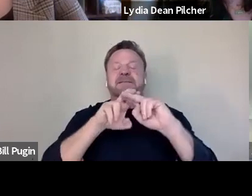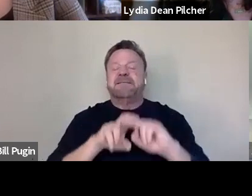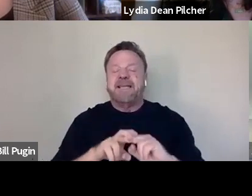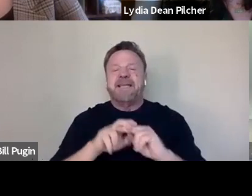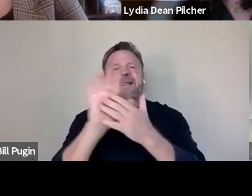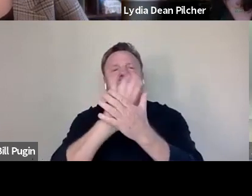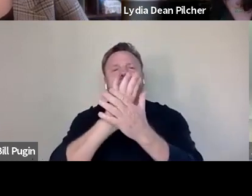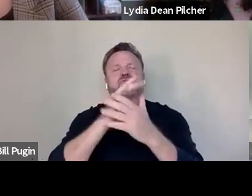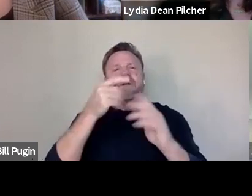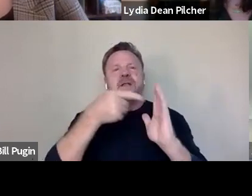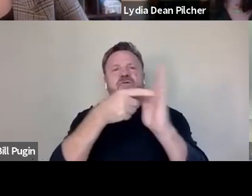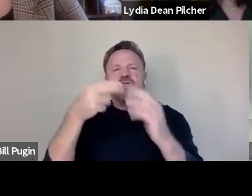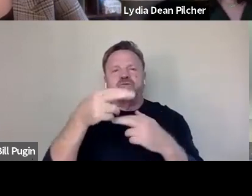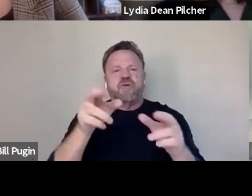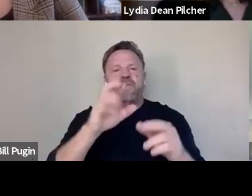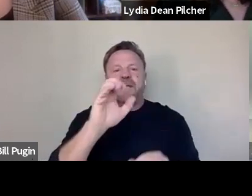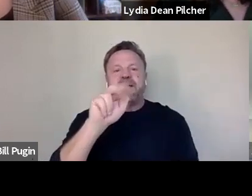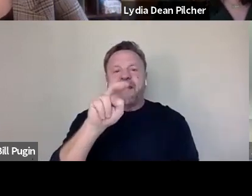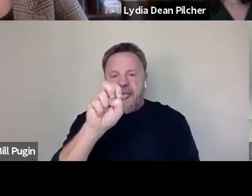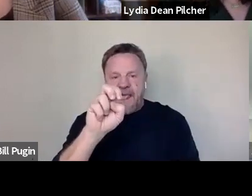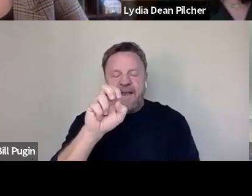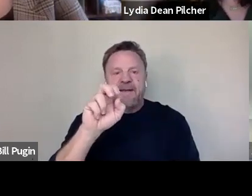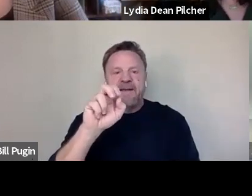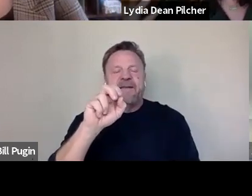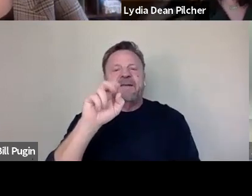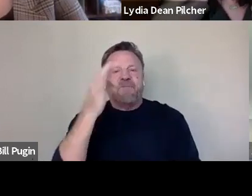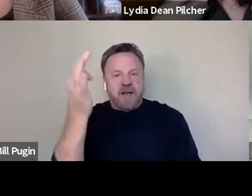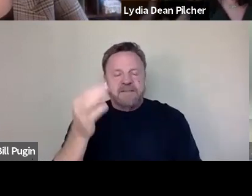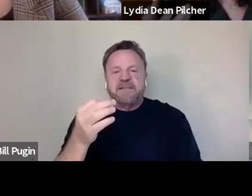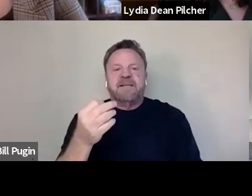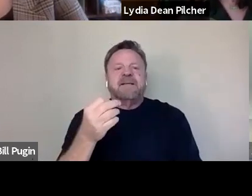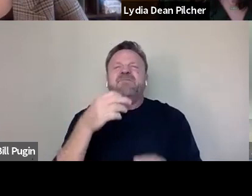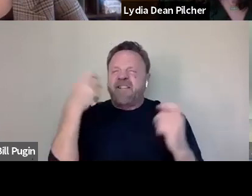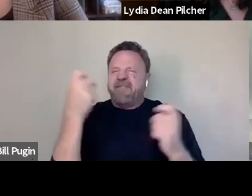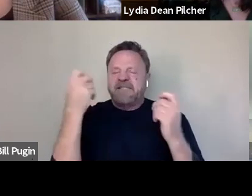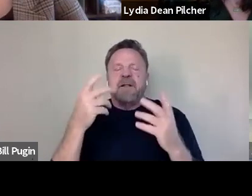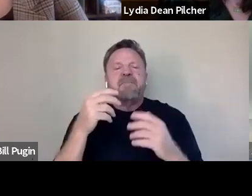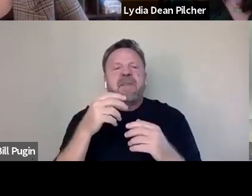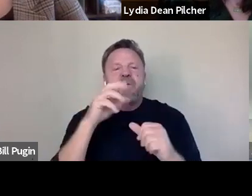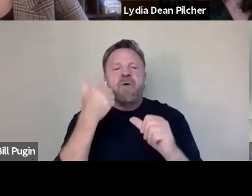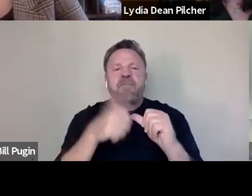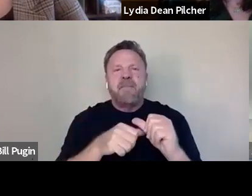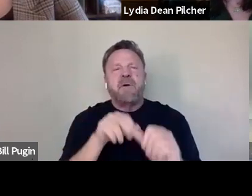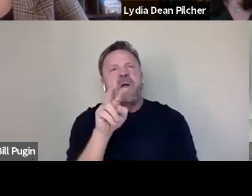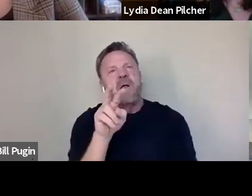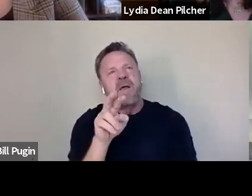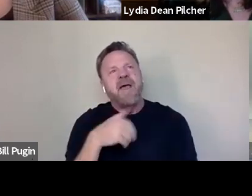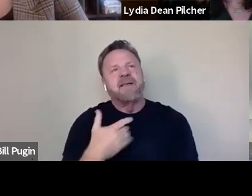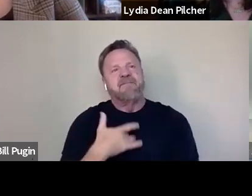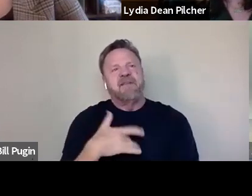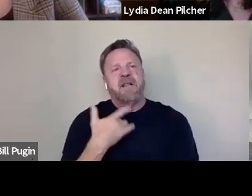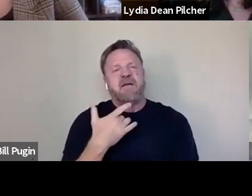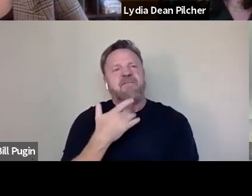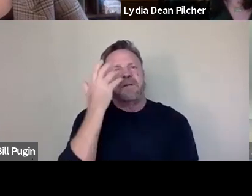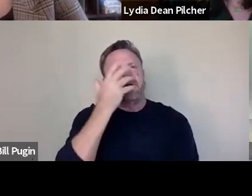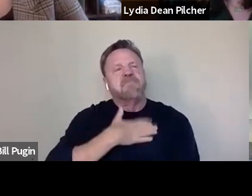at Director's Fortnight, and there wasn't any buzz or anything because it was a festival. And I just remember having this feeling of, my